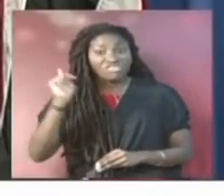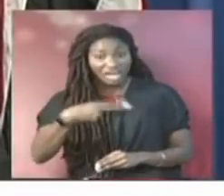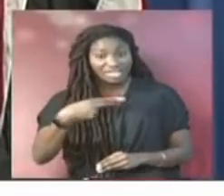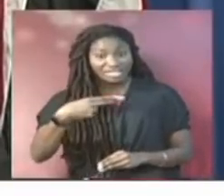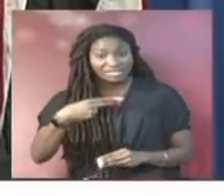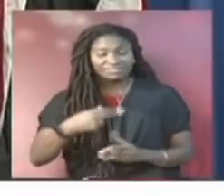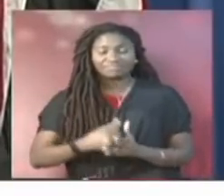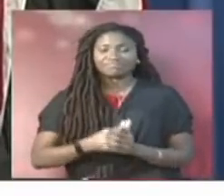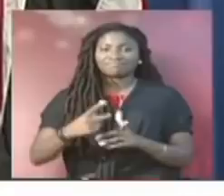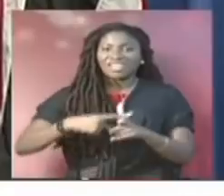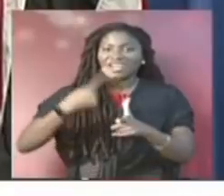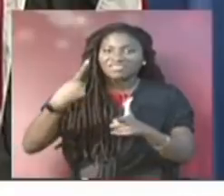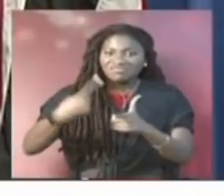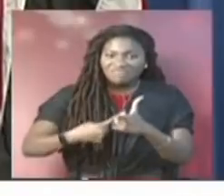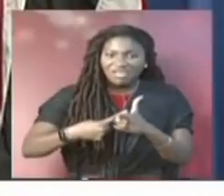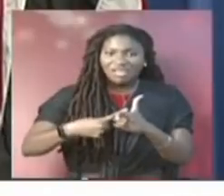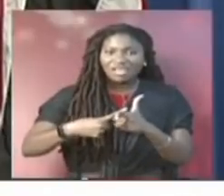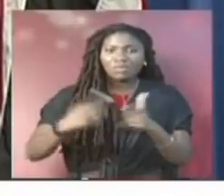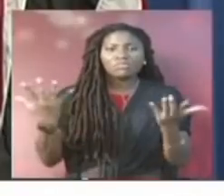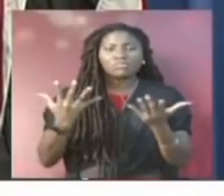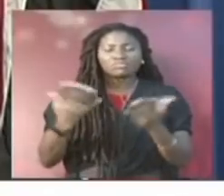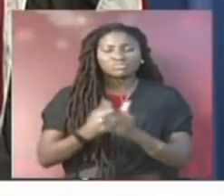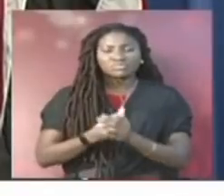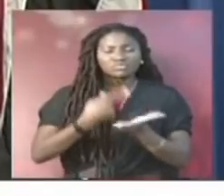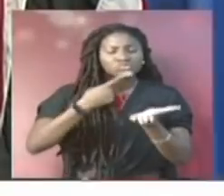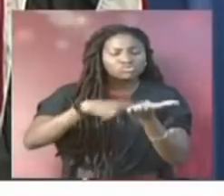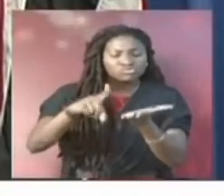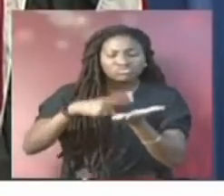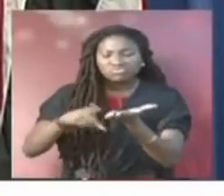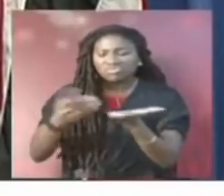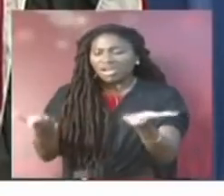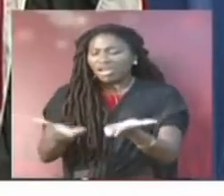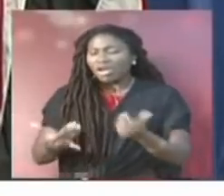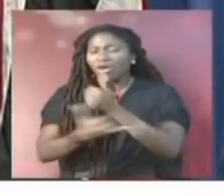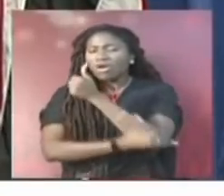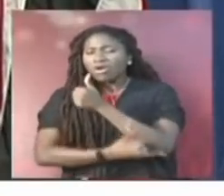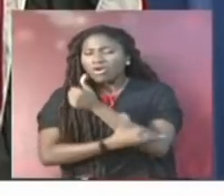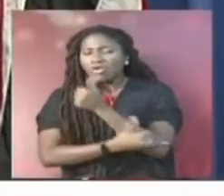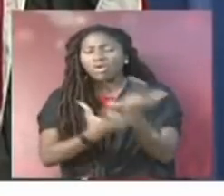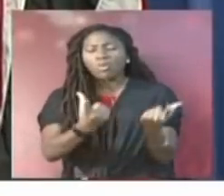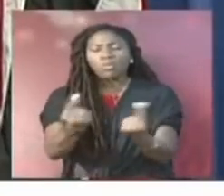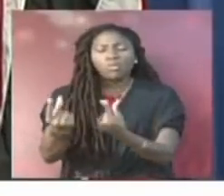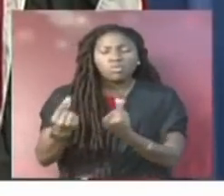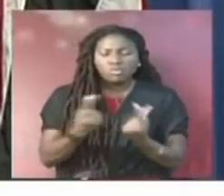situation, and after the cabinet meeting I had to immediately